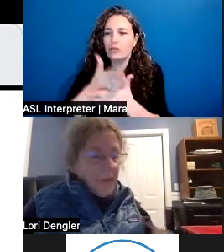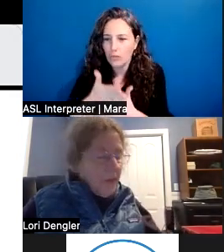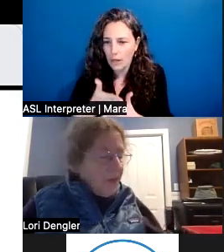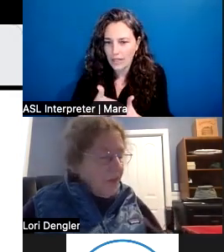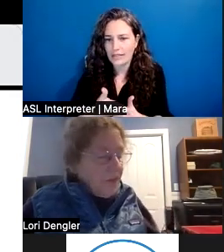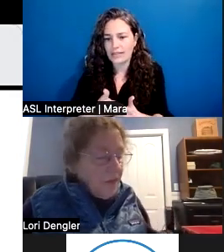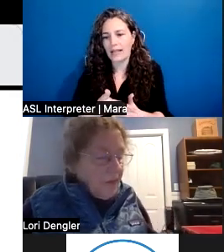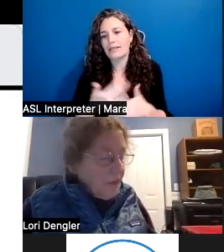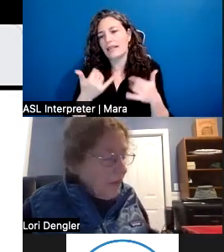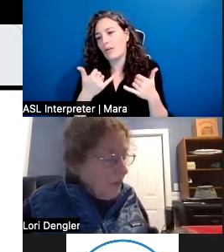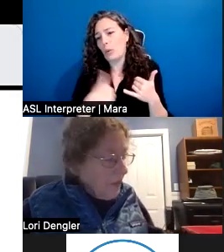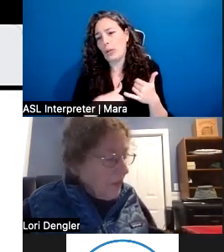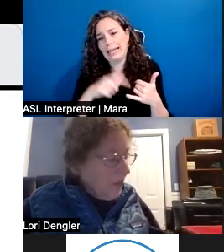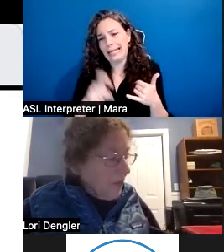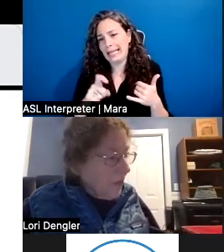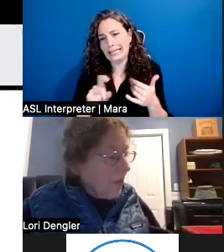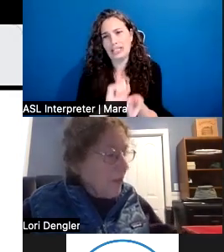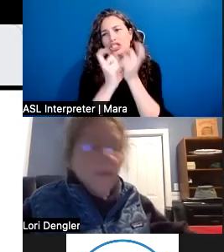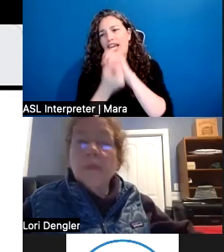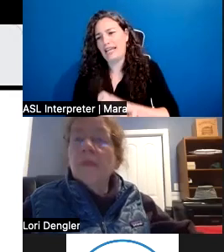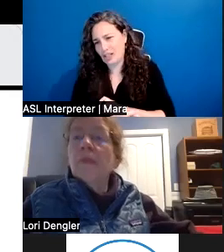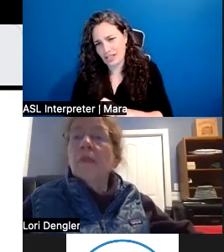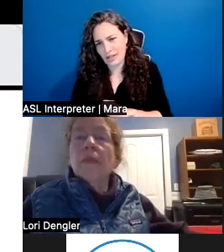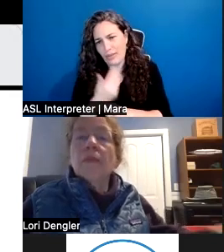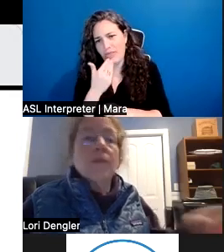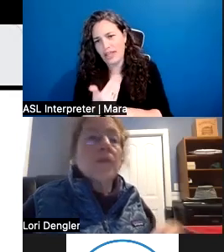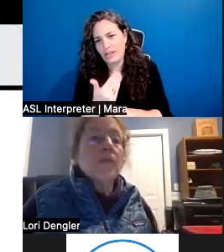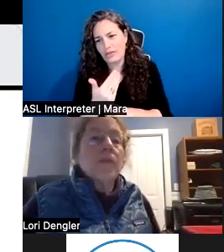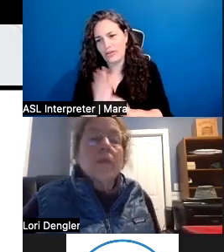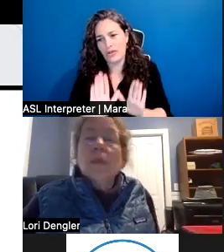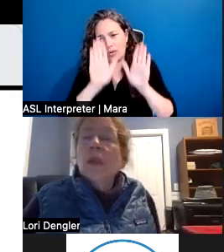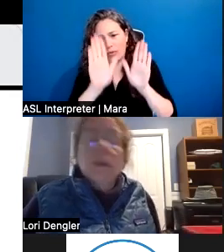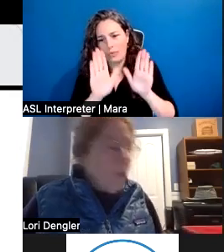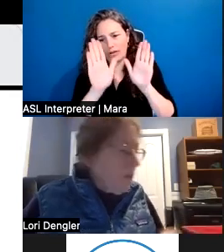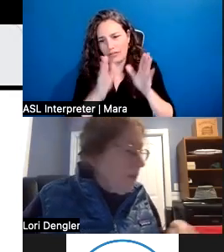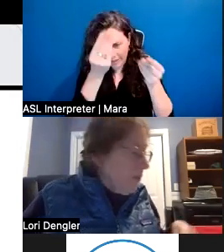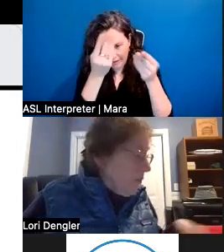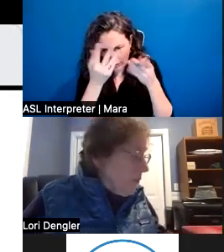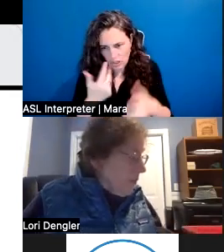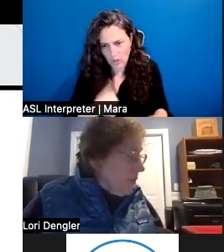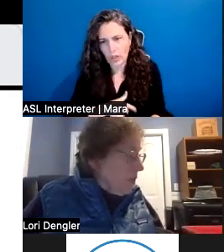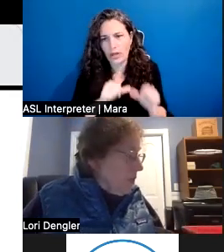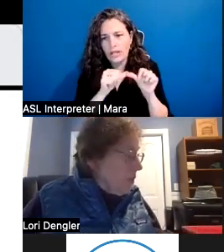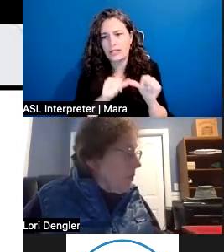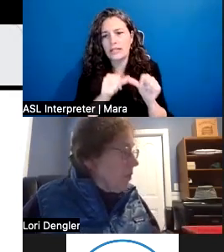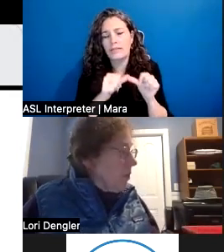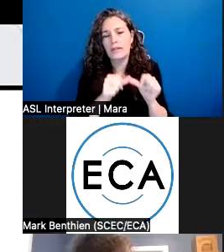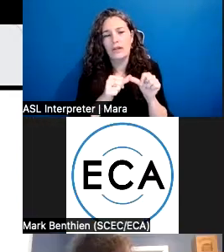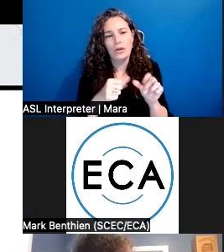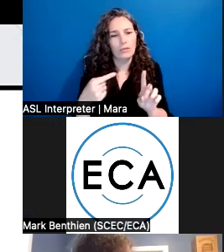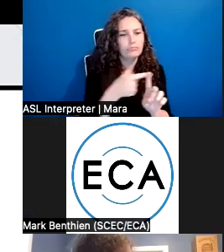information today. We're going to kind of keep in on the topic, however, with the next